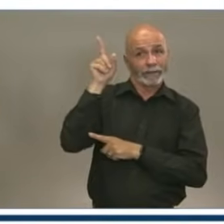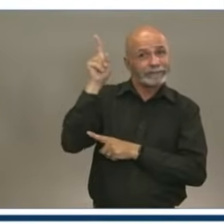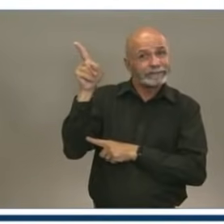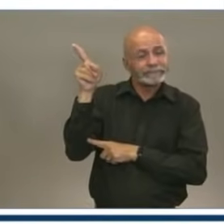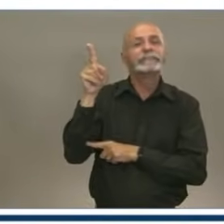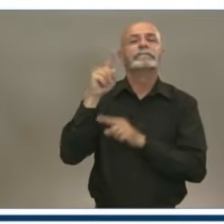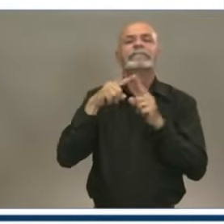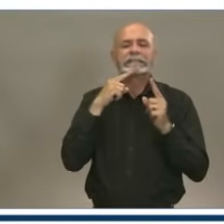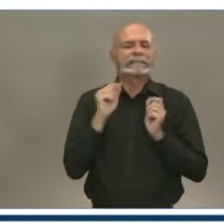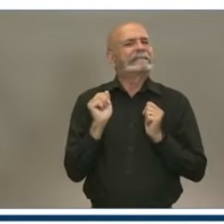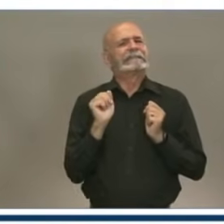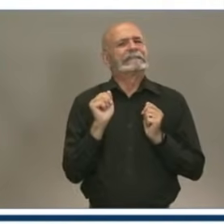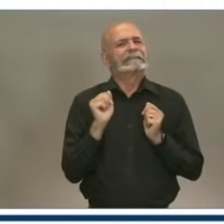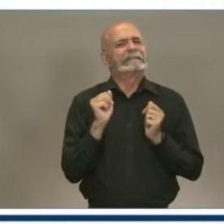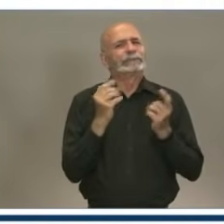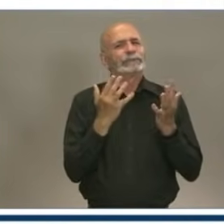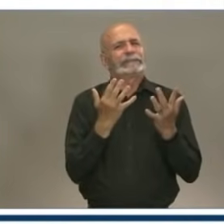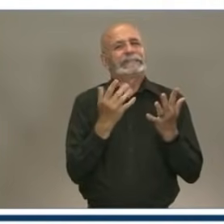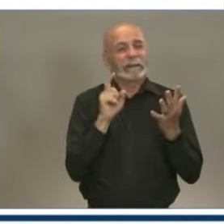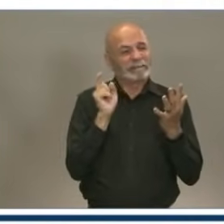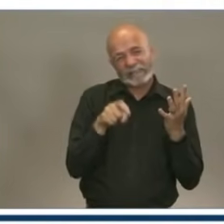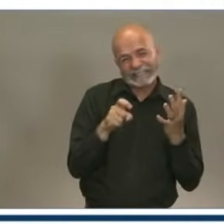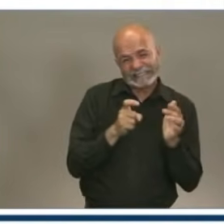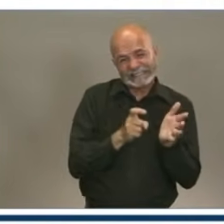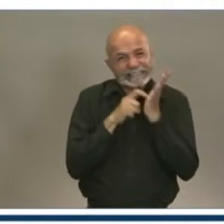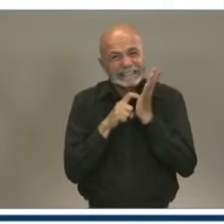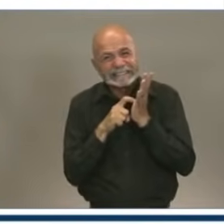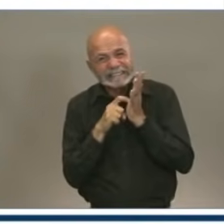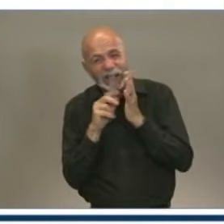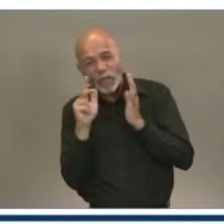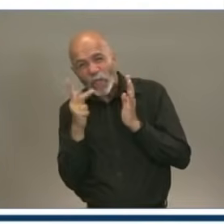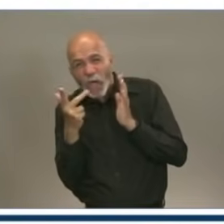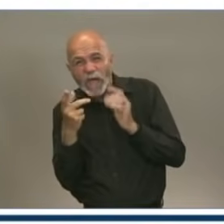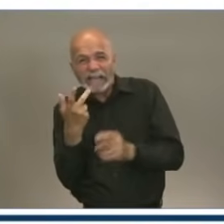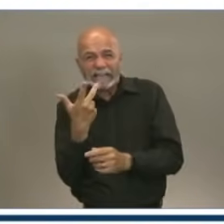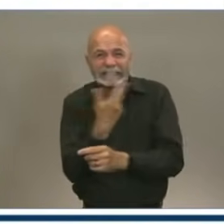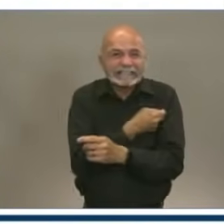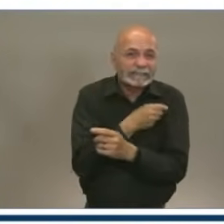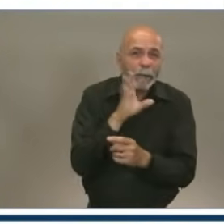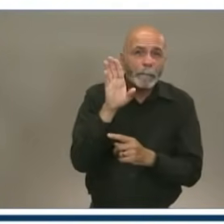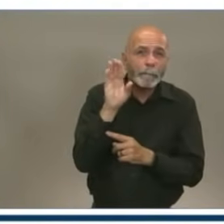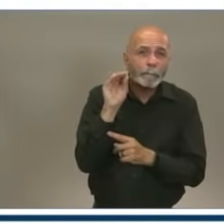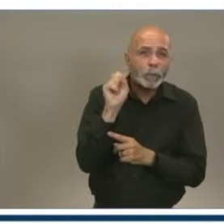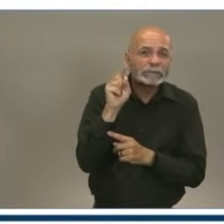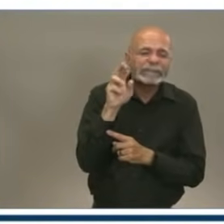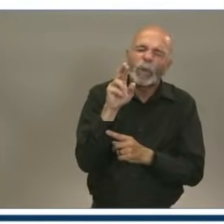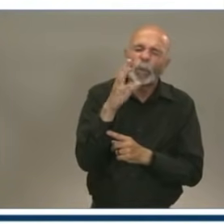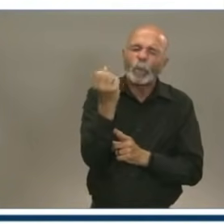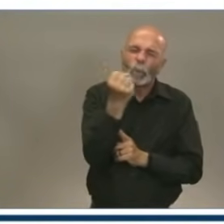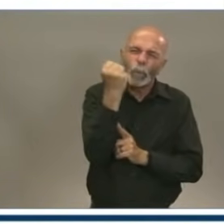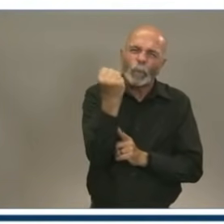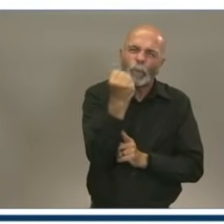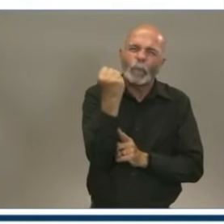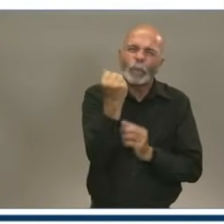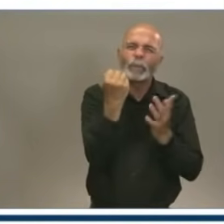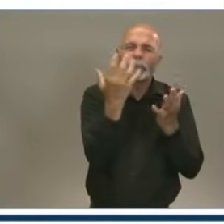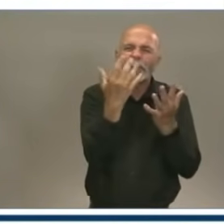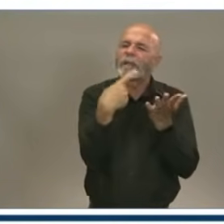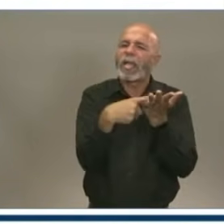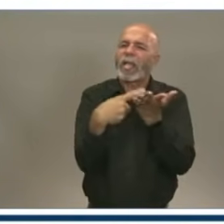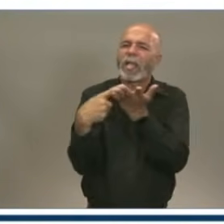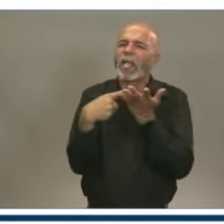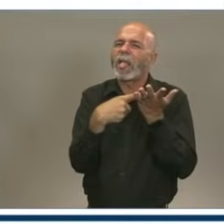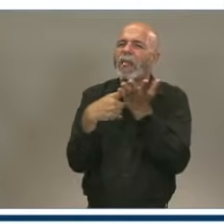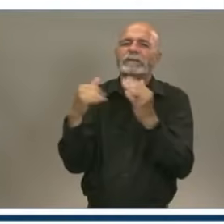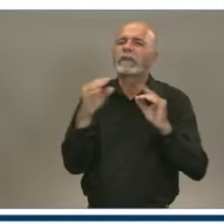this point in time, no evidence to suggest we need a third booster dose. And I think I've had lots of conversations with colleagues across the country